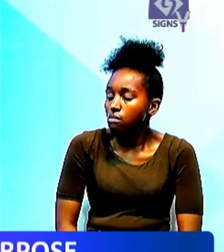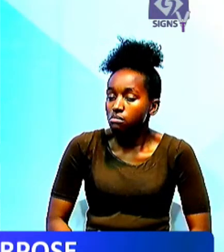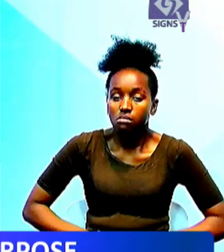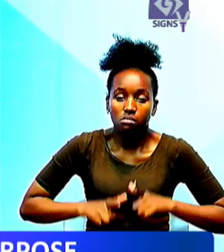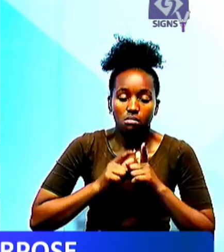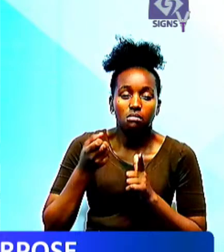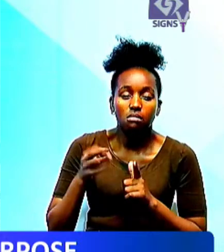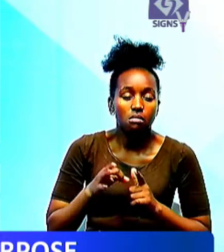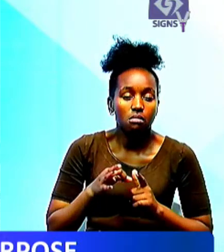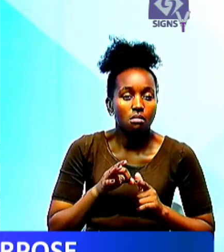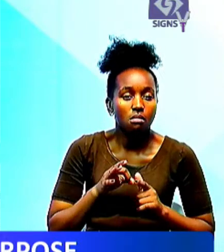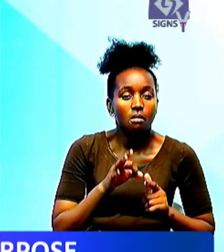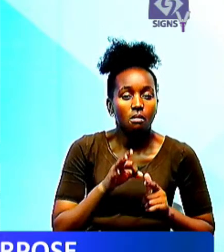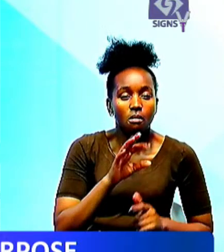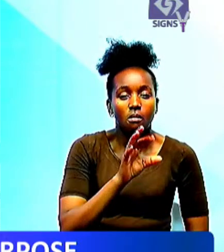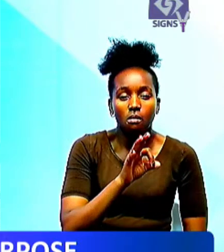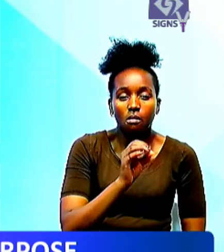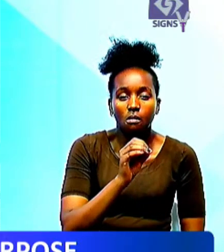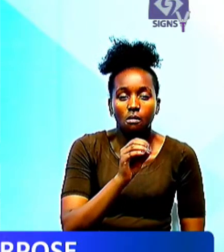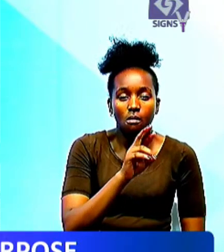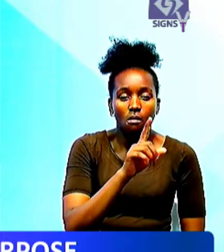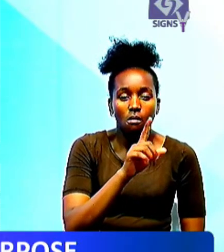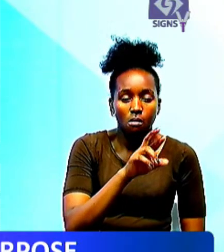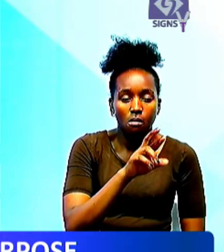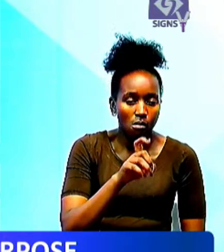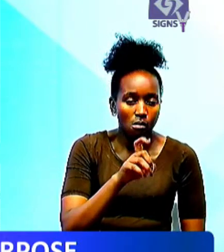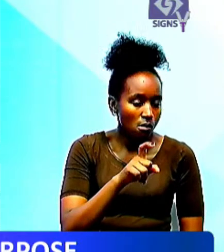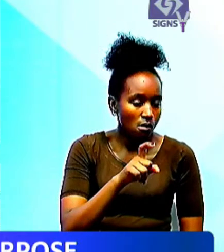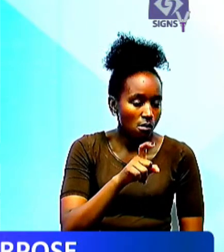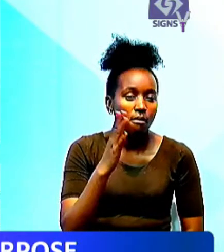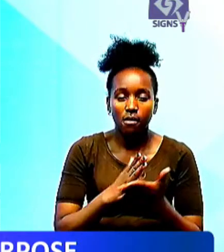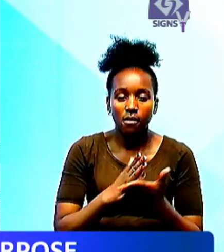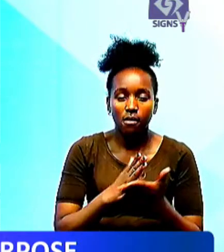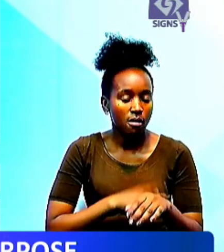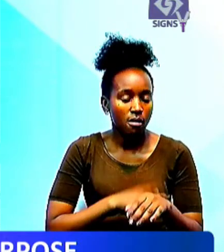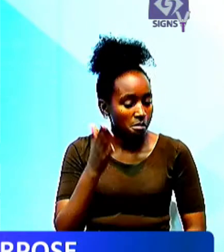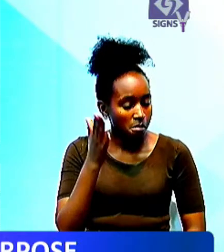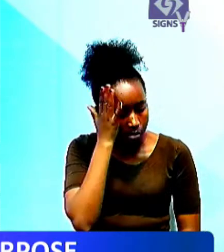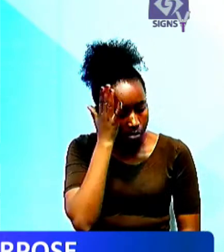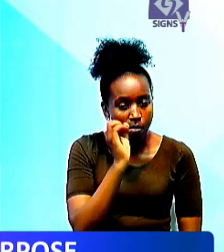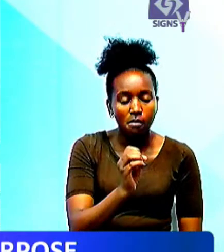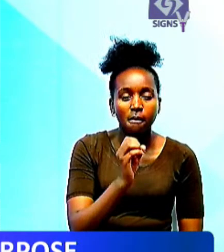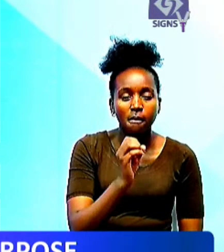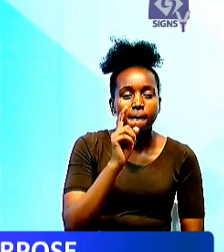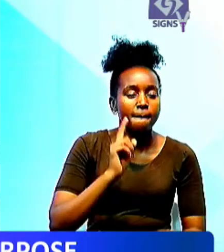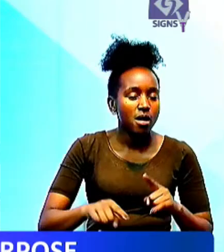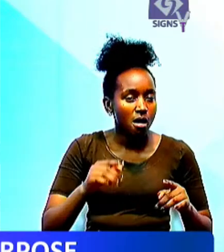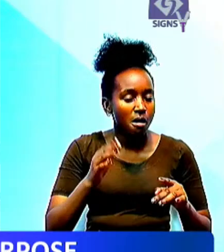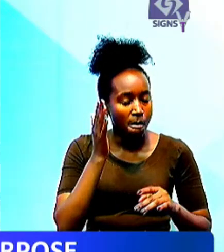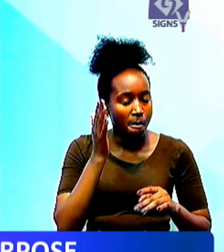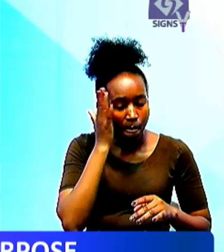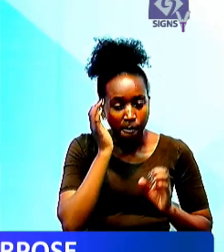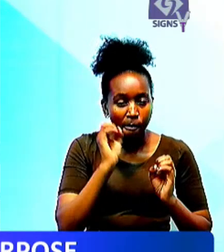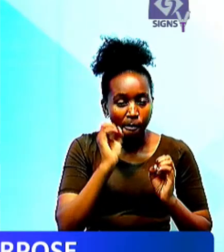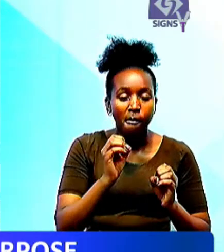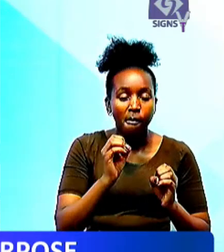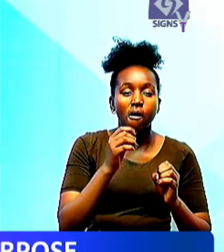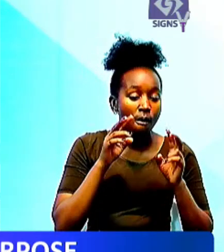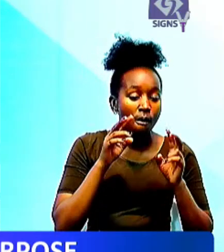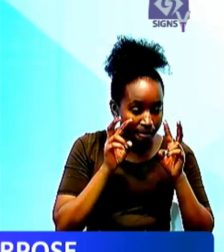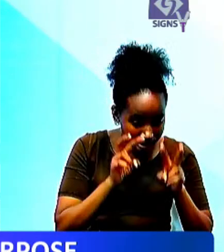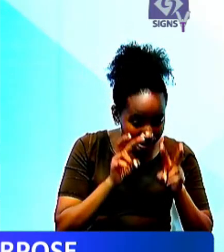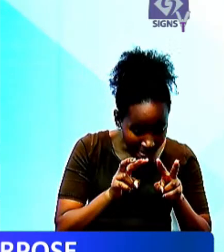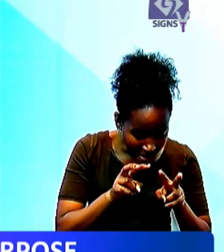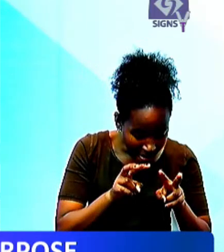are days you have made, there are nights you have not slept. There are days you have made losses. Monitoring the markets. Monitoring the market. And you have system. If